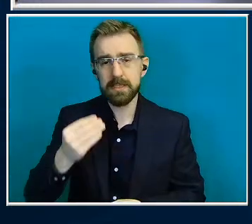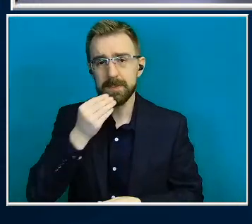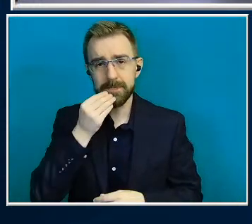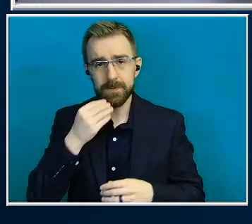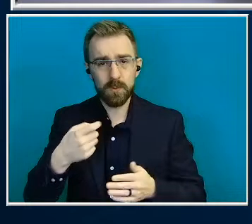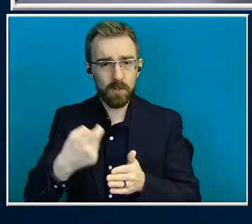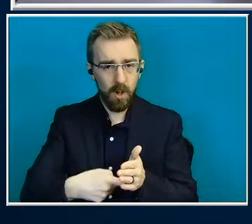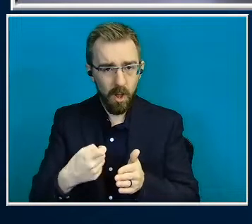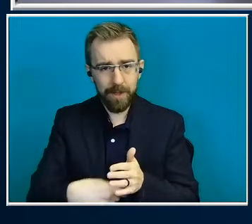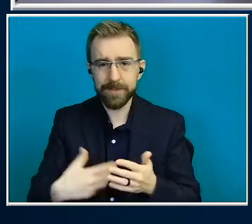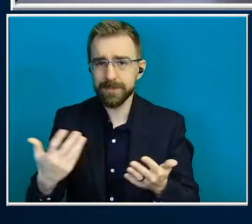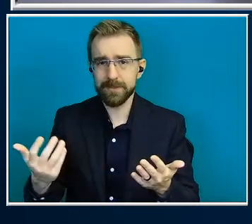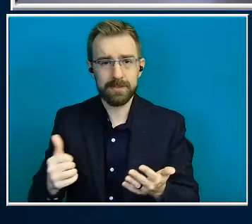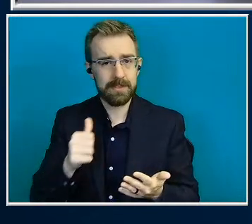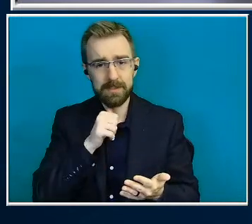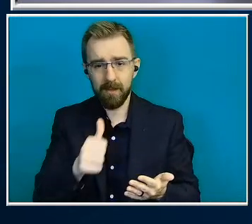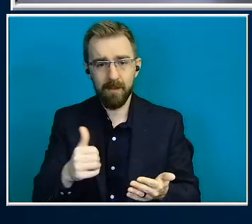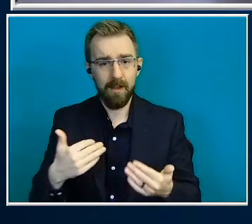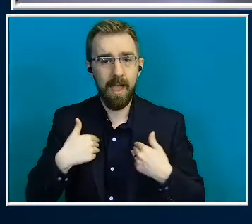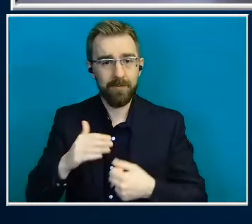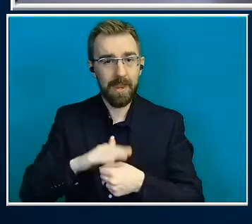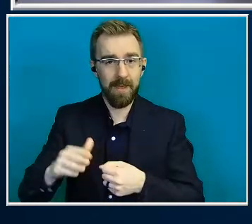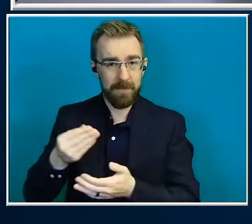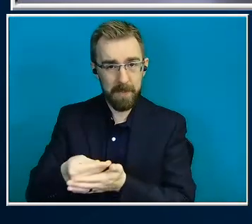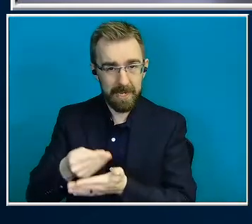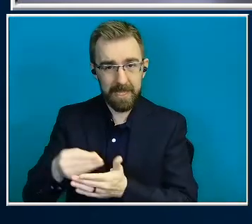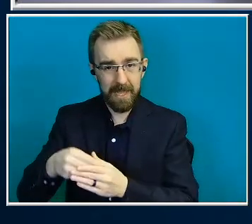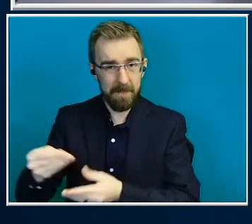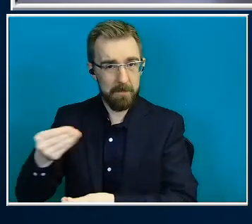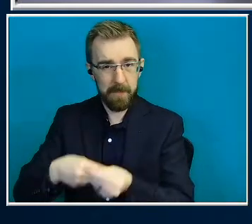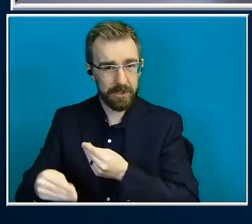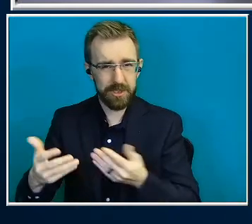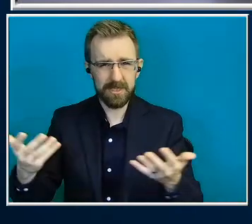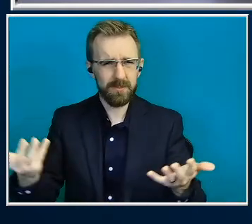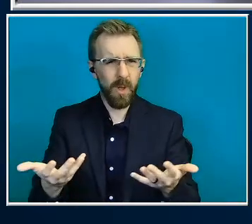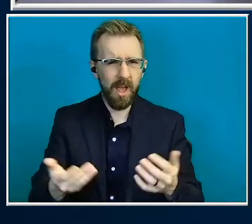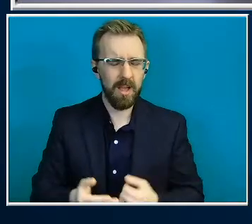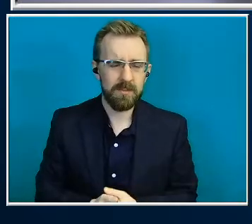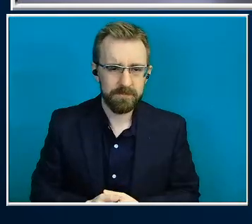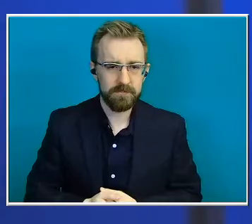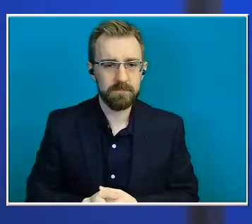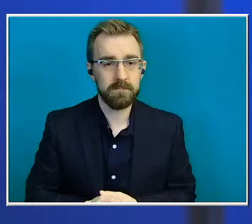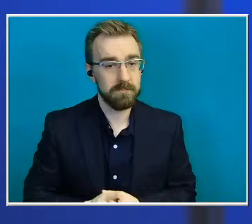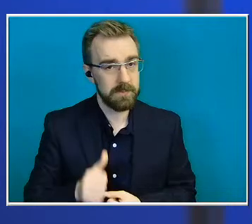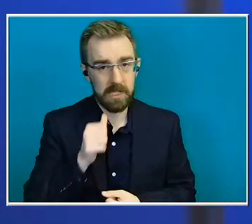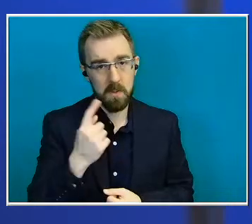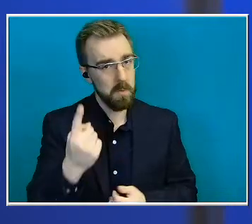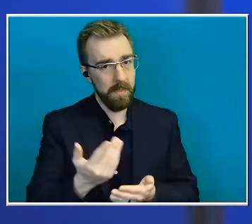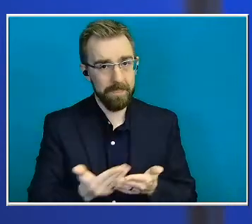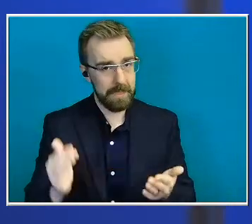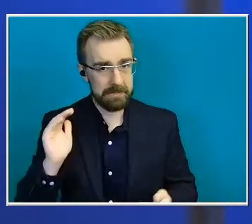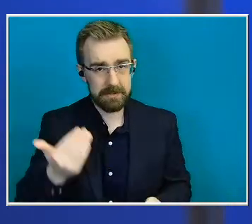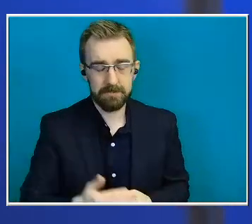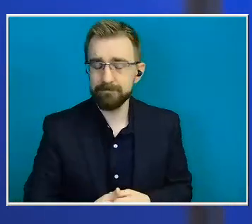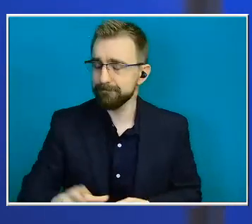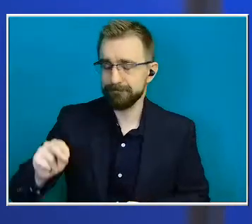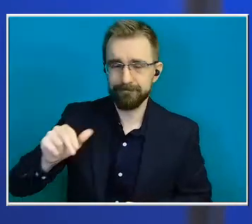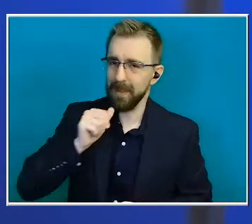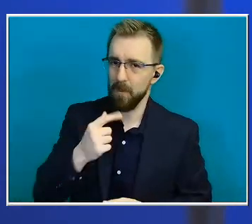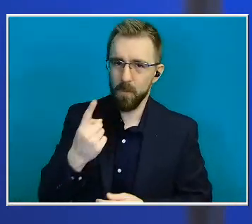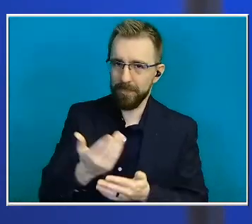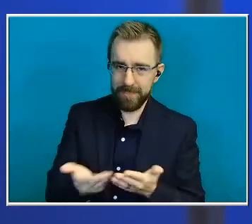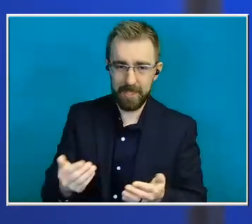not having enough money in the budget? Probably not one thing. It's not one thing. We do know